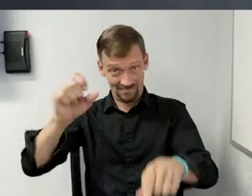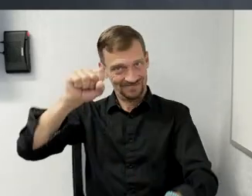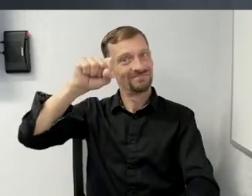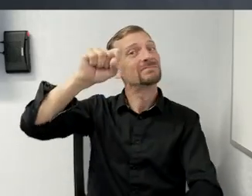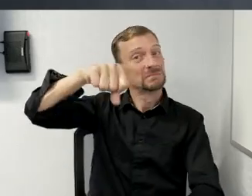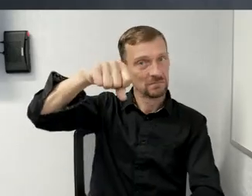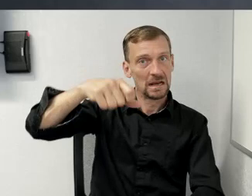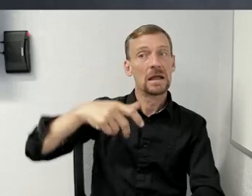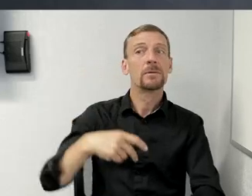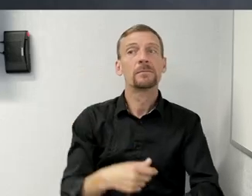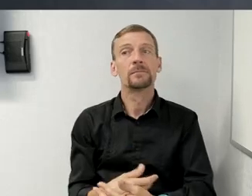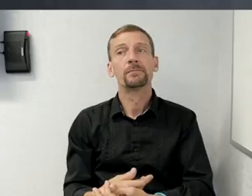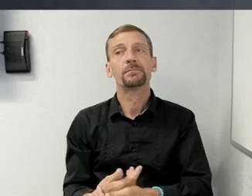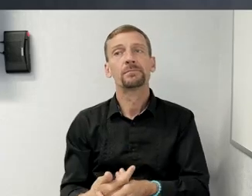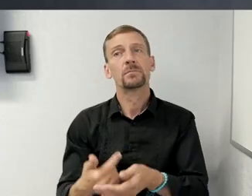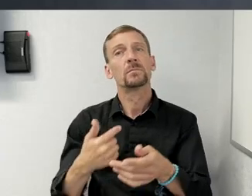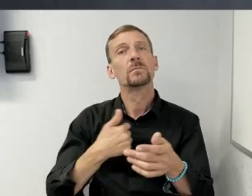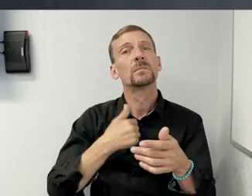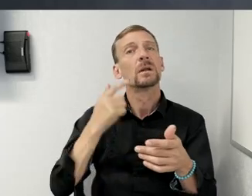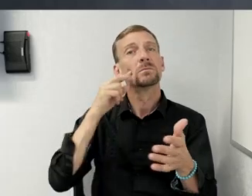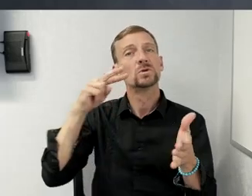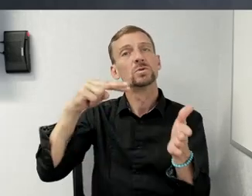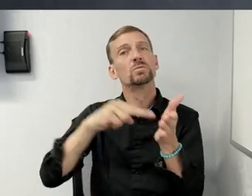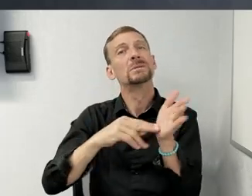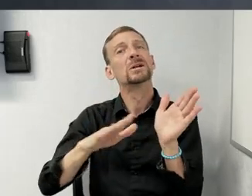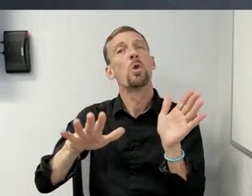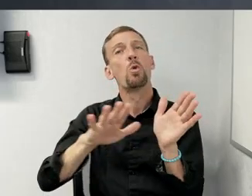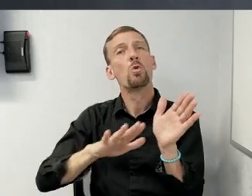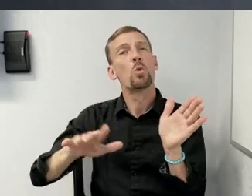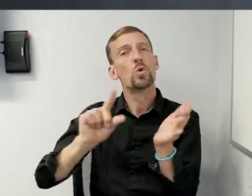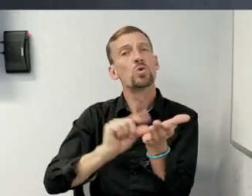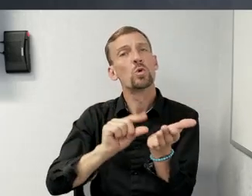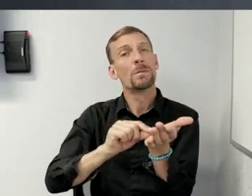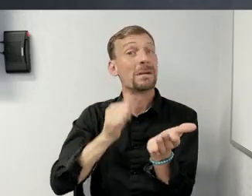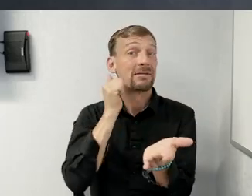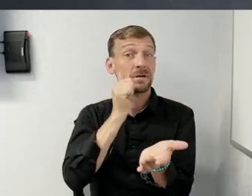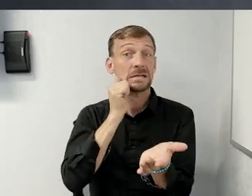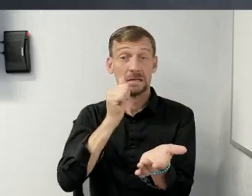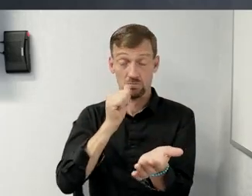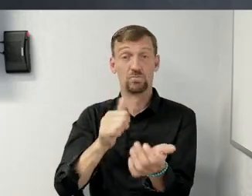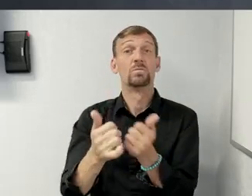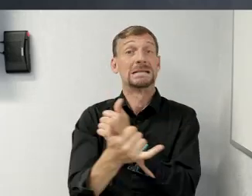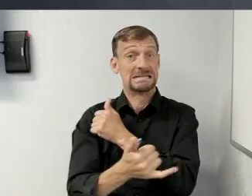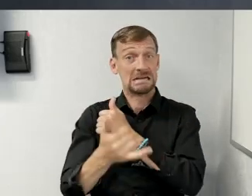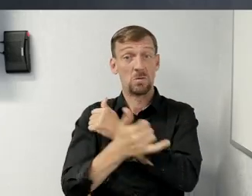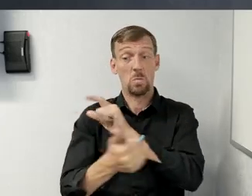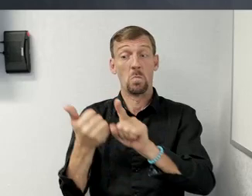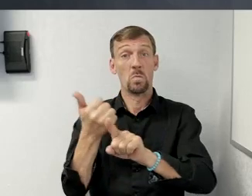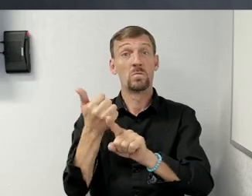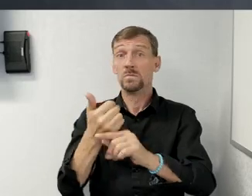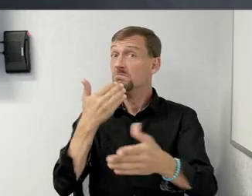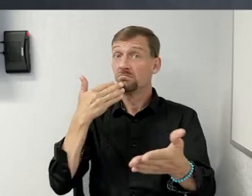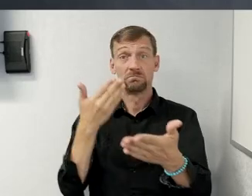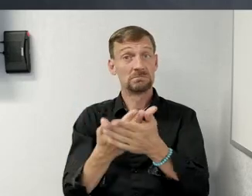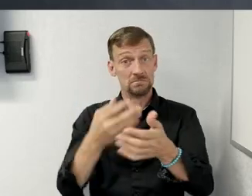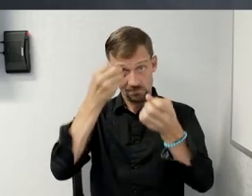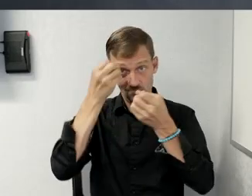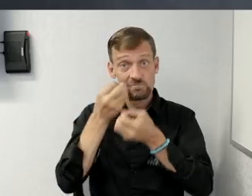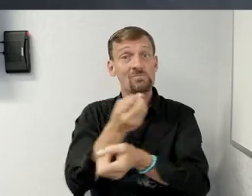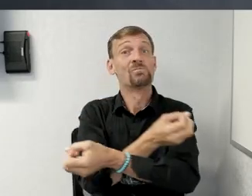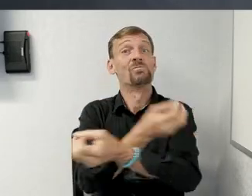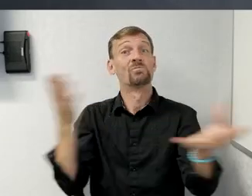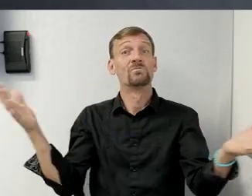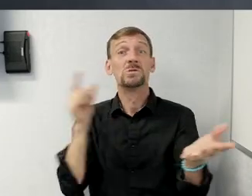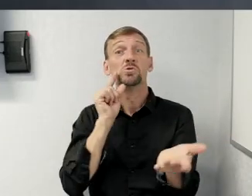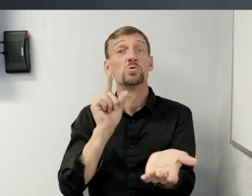I would read it in the local paper almost every day. The county is consistently, pretty much on the front page of the Times-Delta,